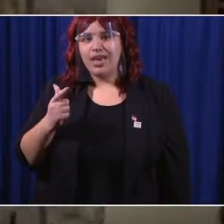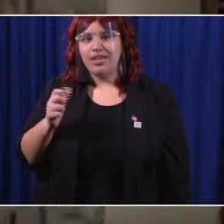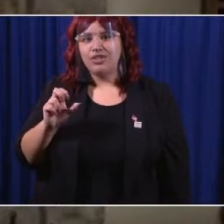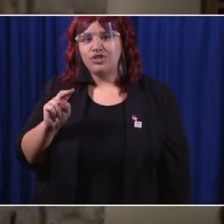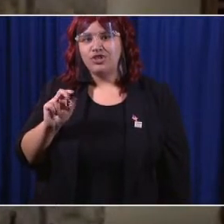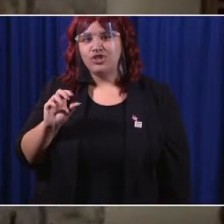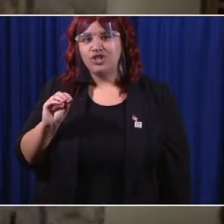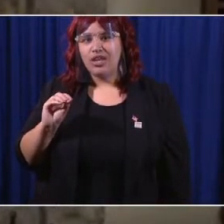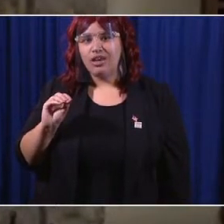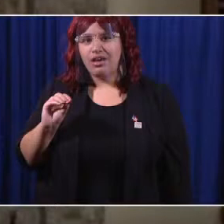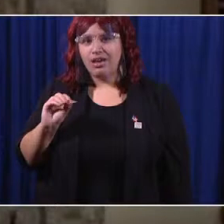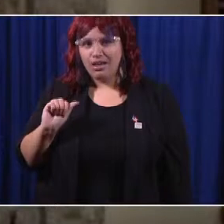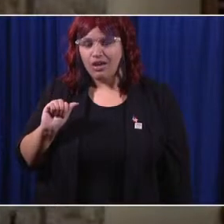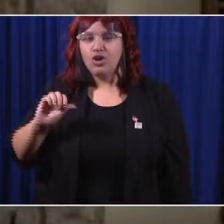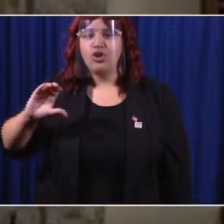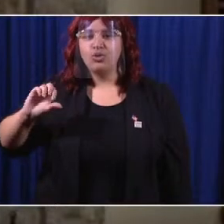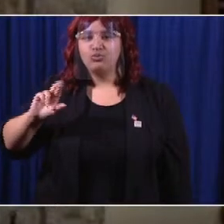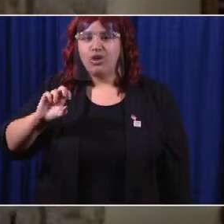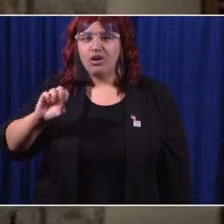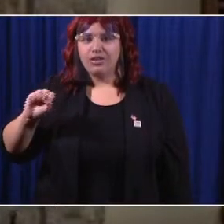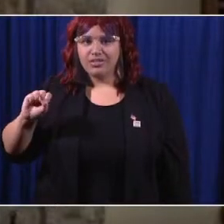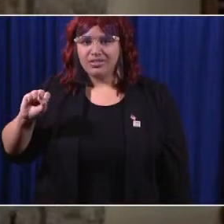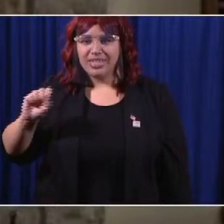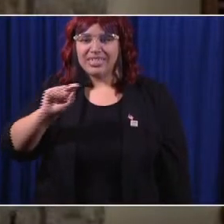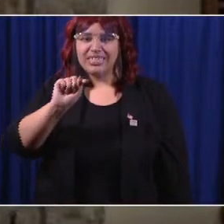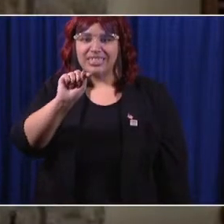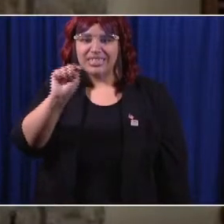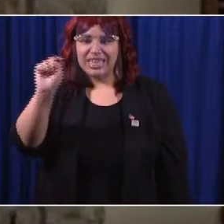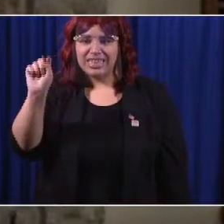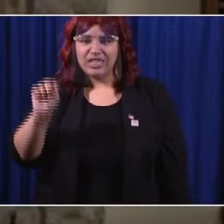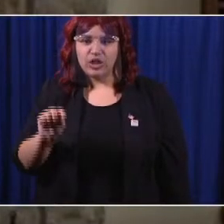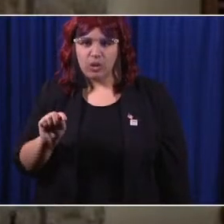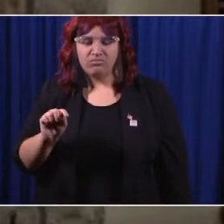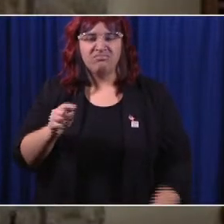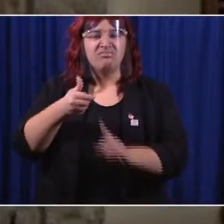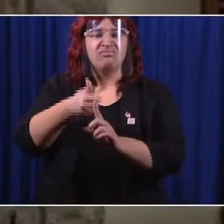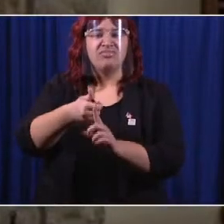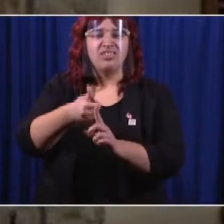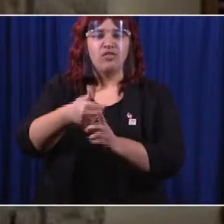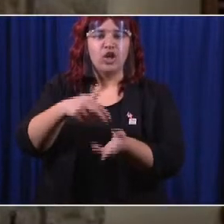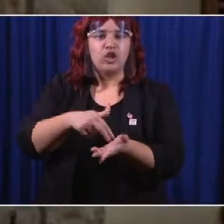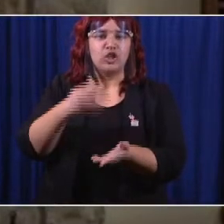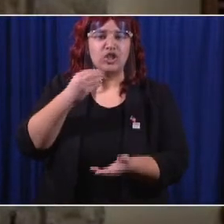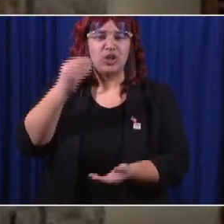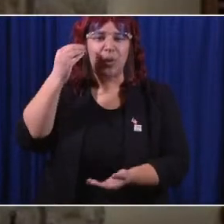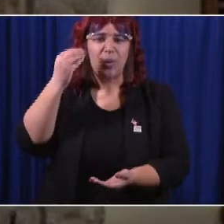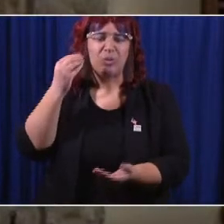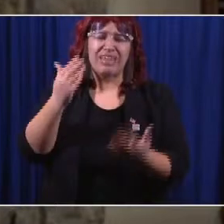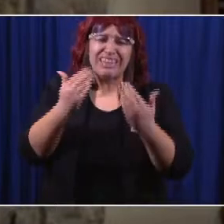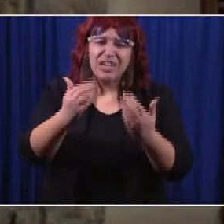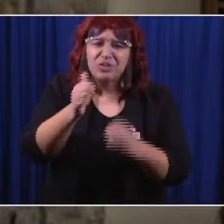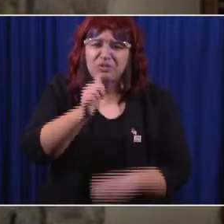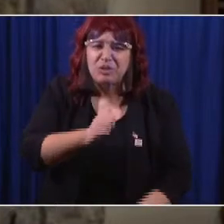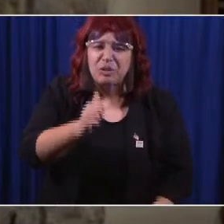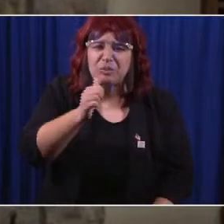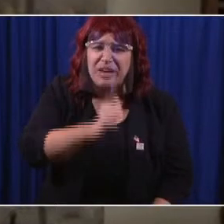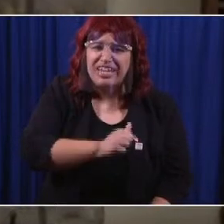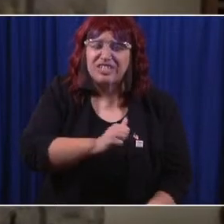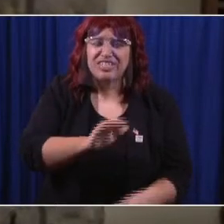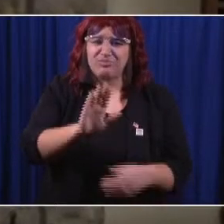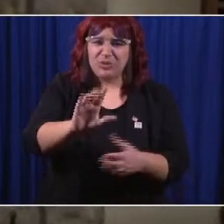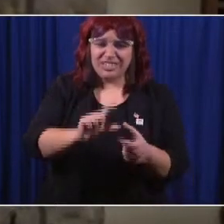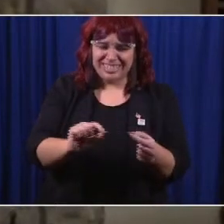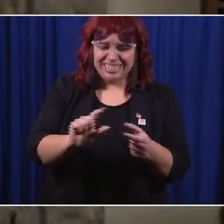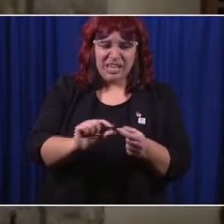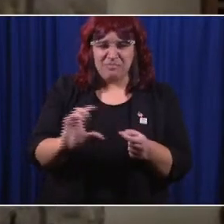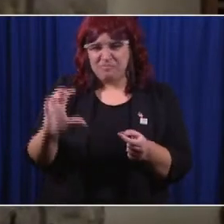Thank you for joining us again. Thanks for your patience. And No problem. I'm not really sure where we left off, but what else do